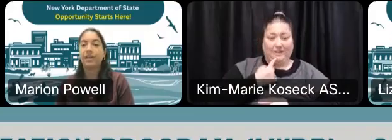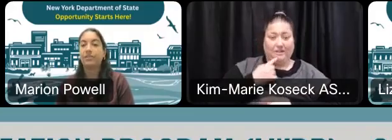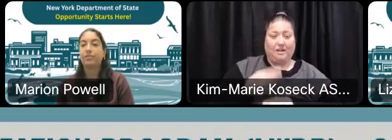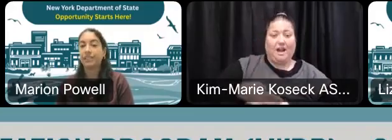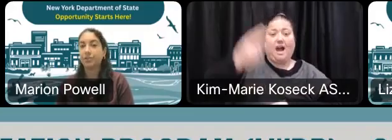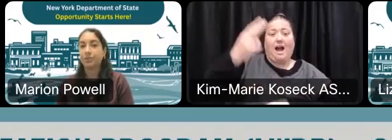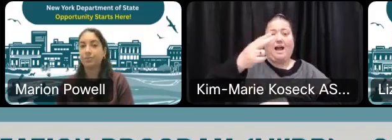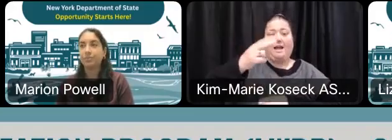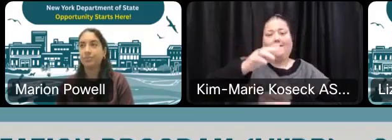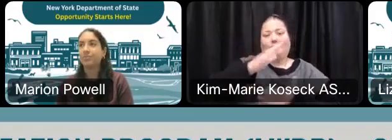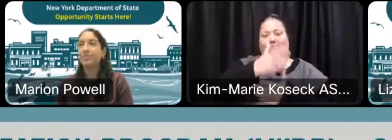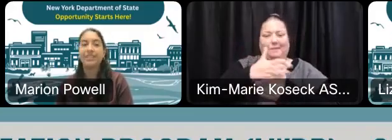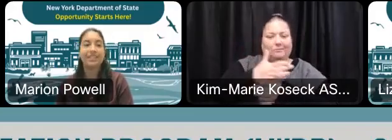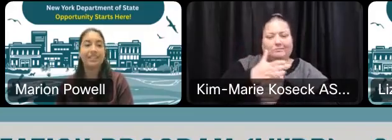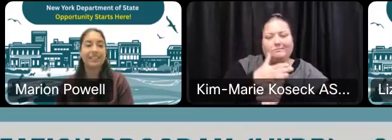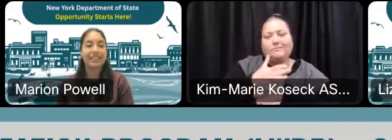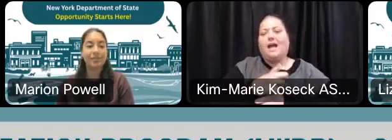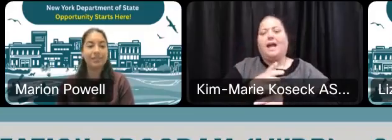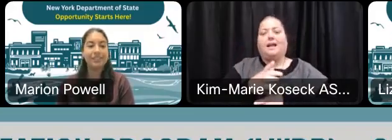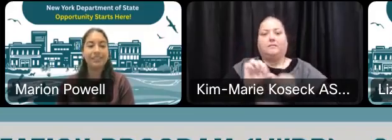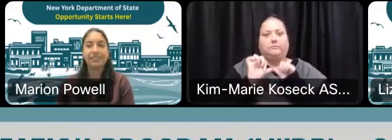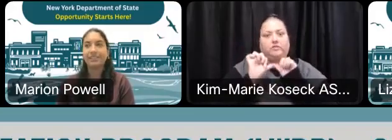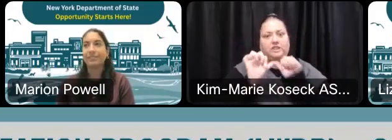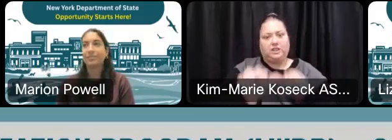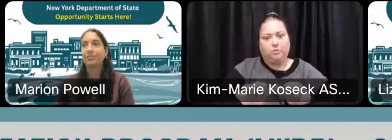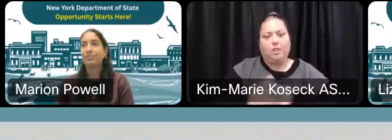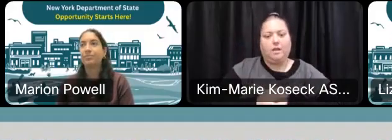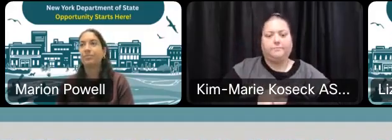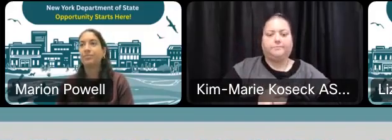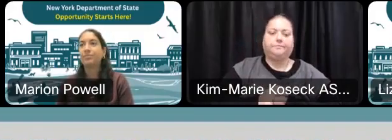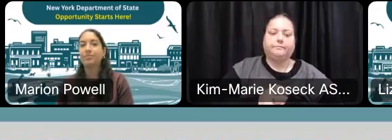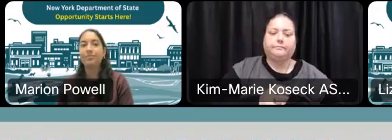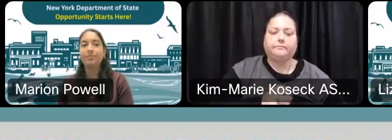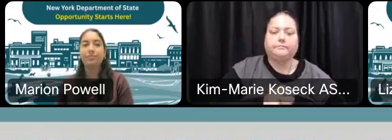moderate, and residual. Next slide, please.